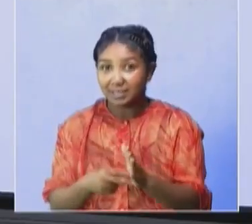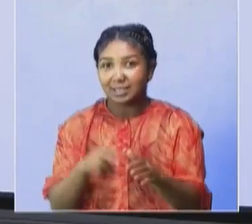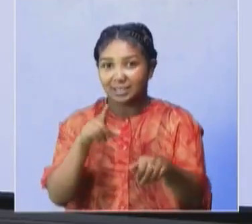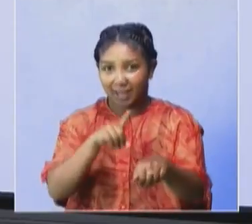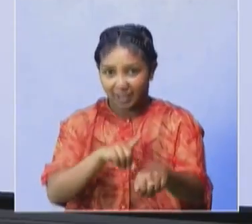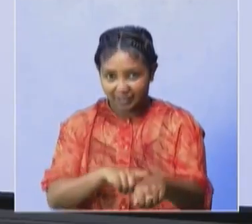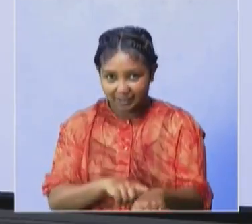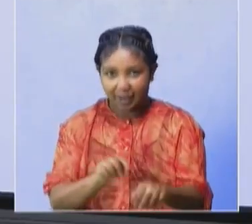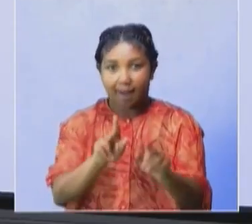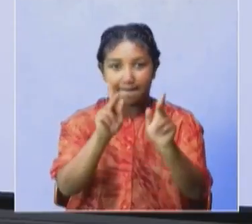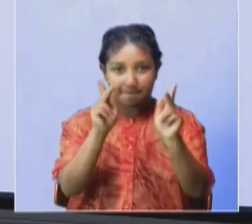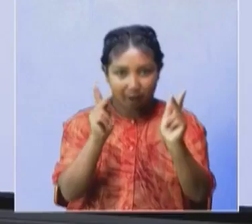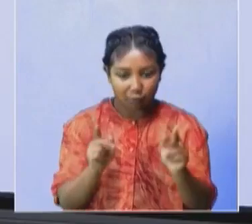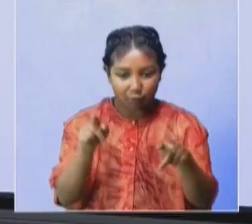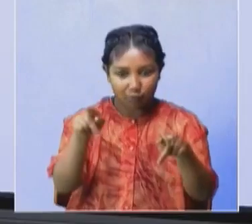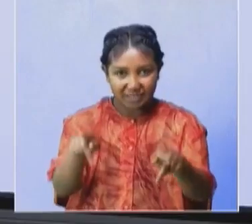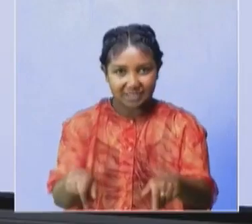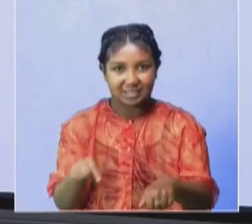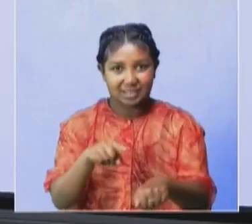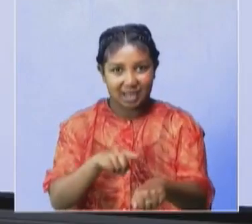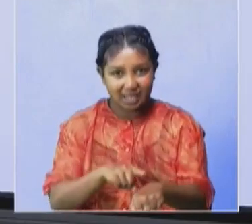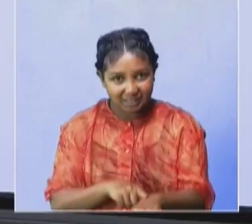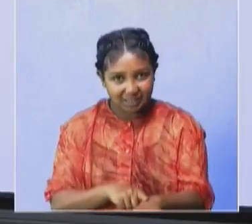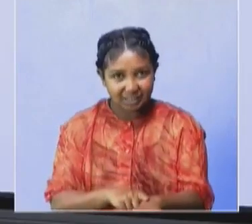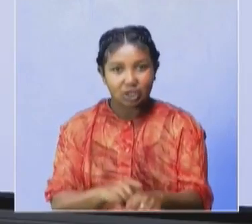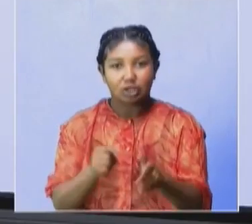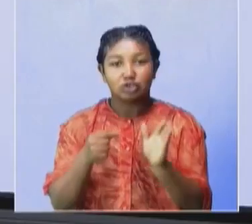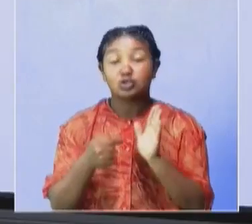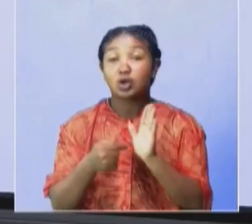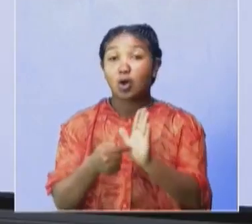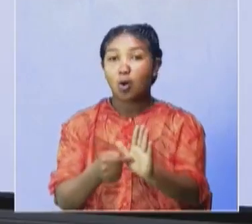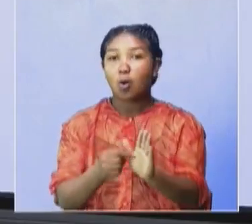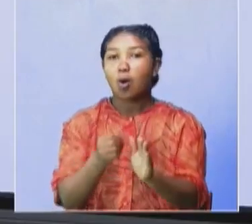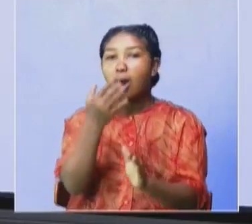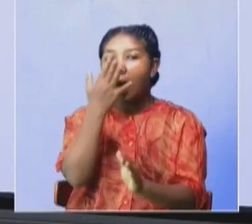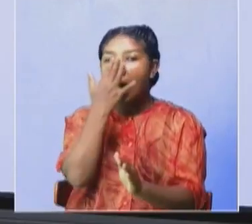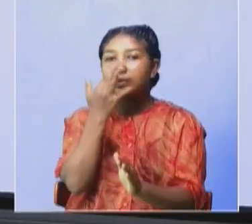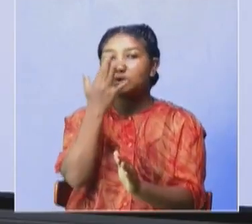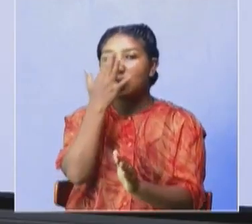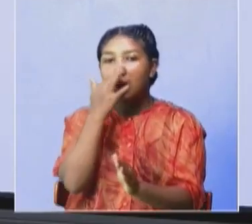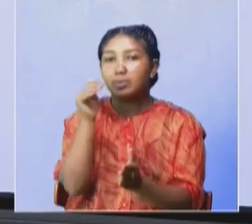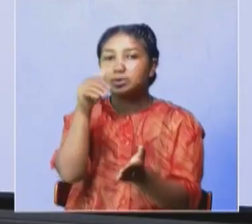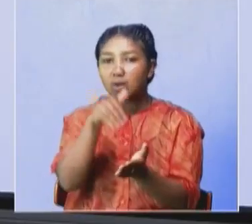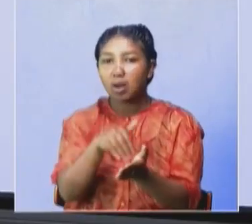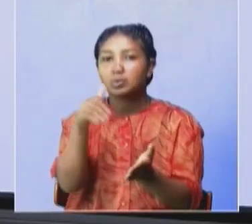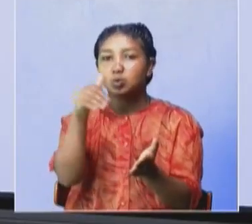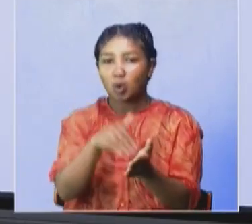tense part of present tense, and also that show habitual action.